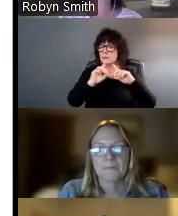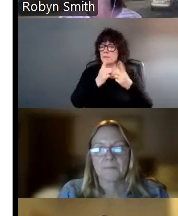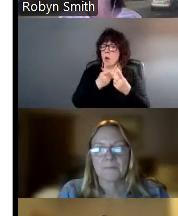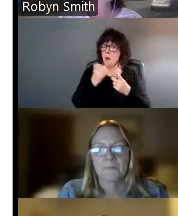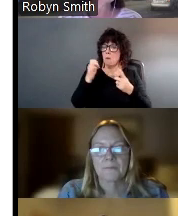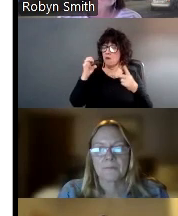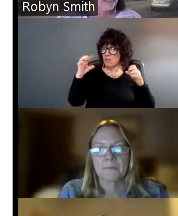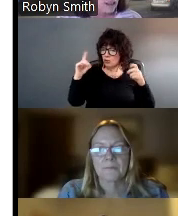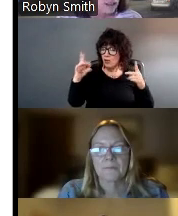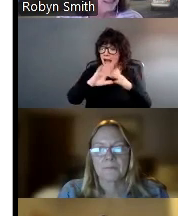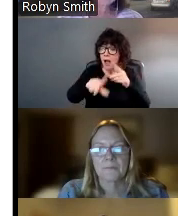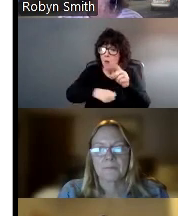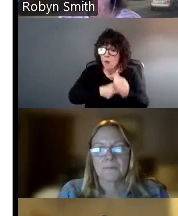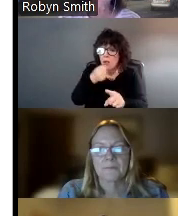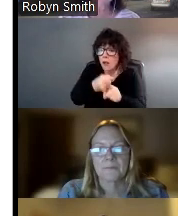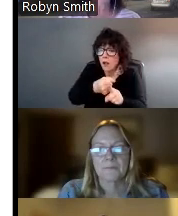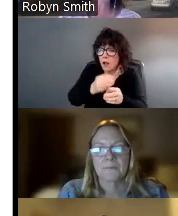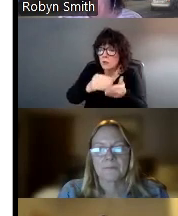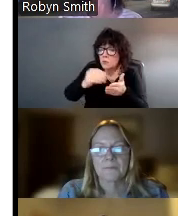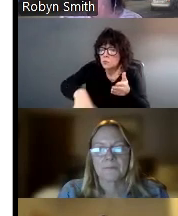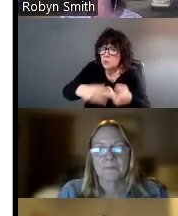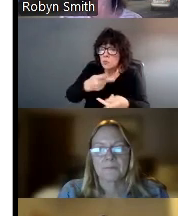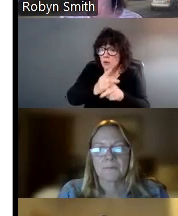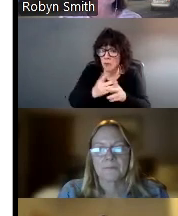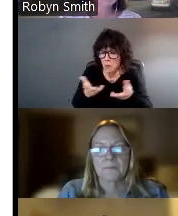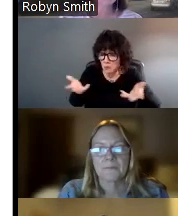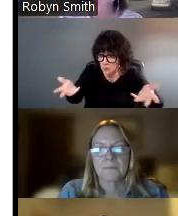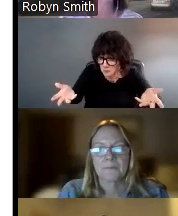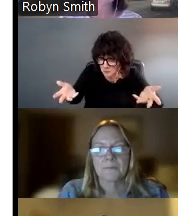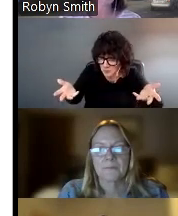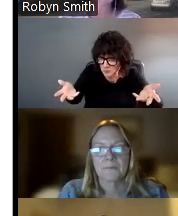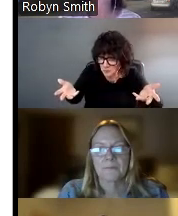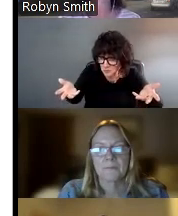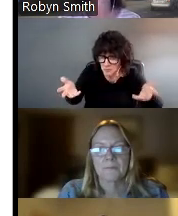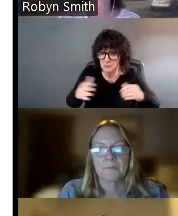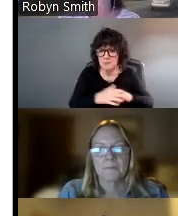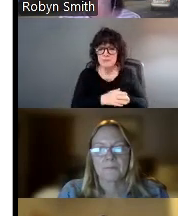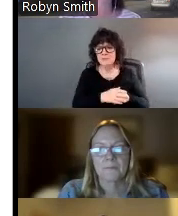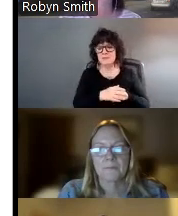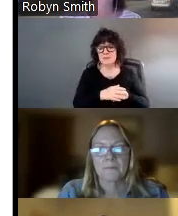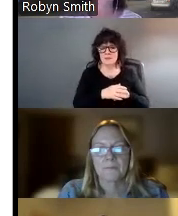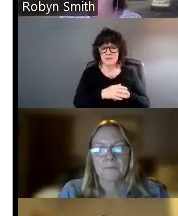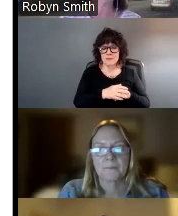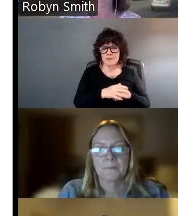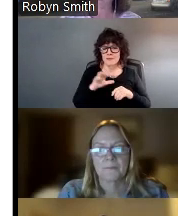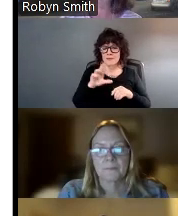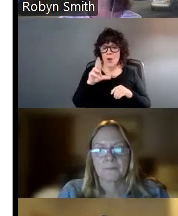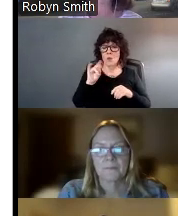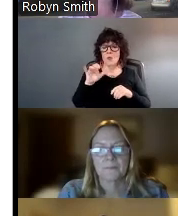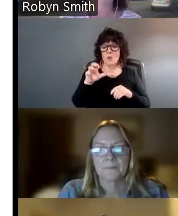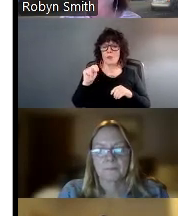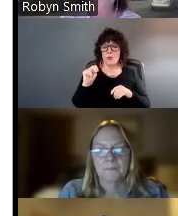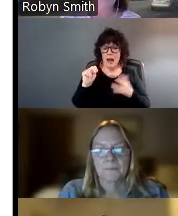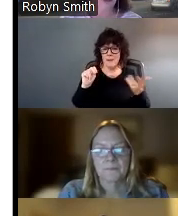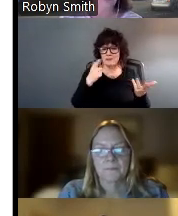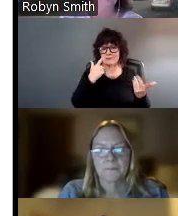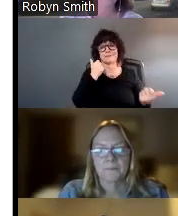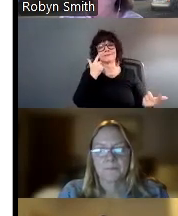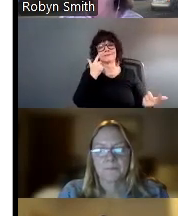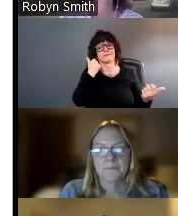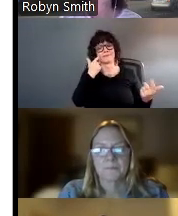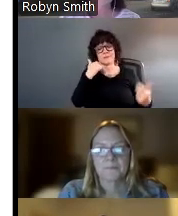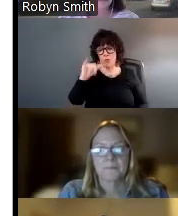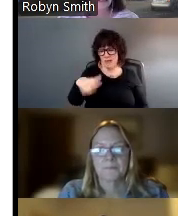so legally speaking, he can't just make an executive order to cancel the Department of